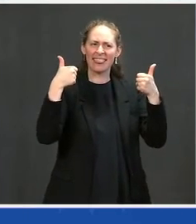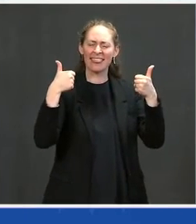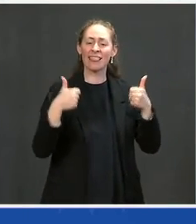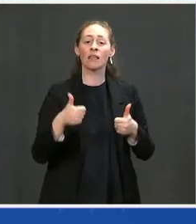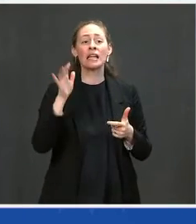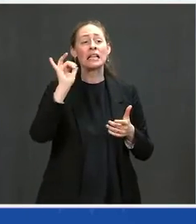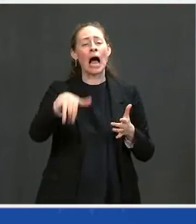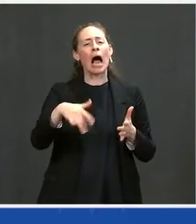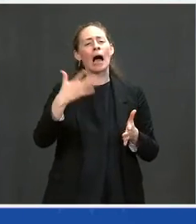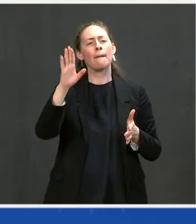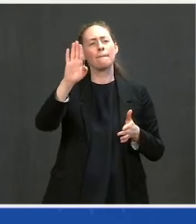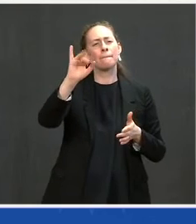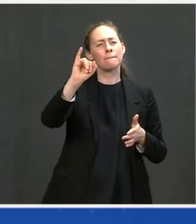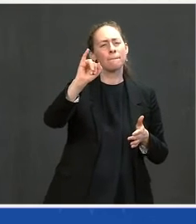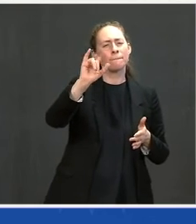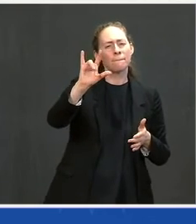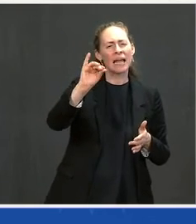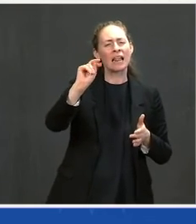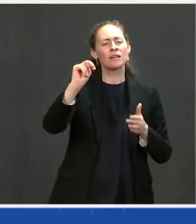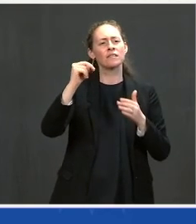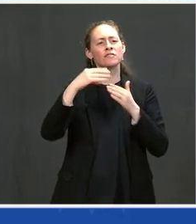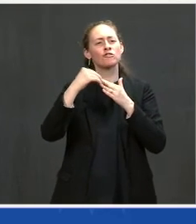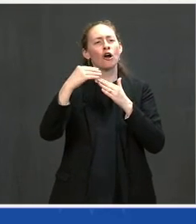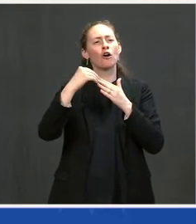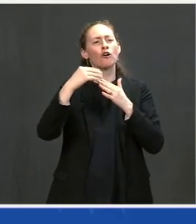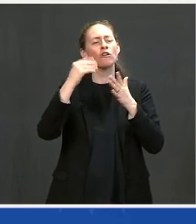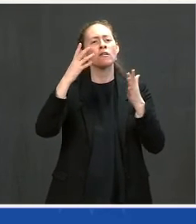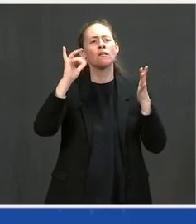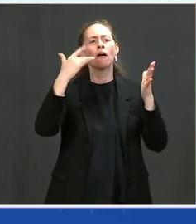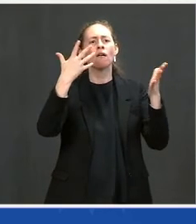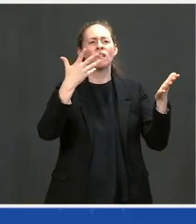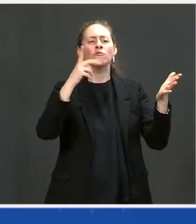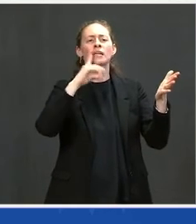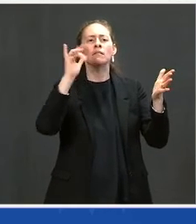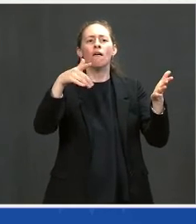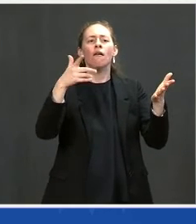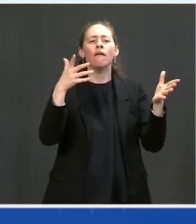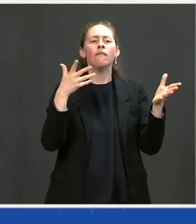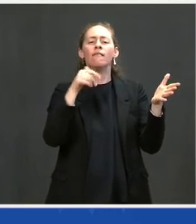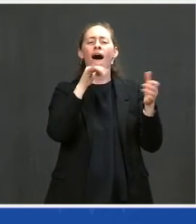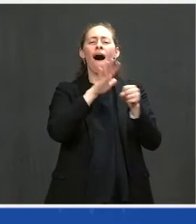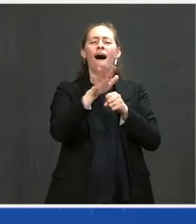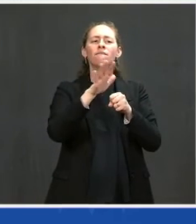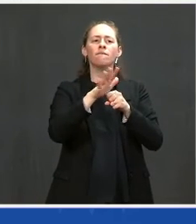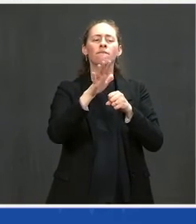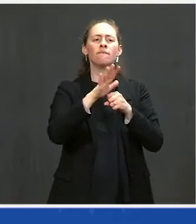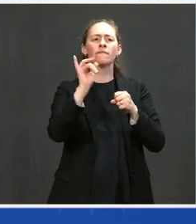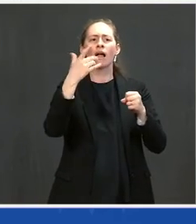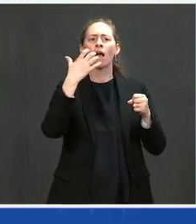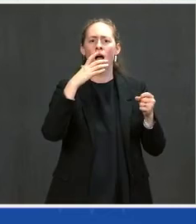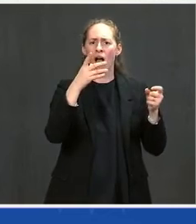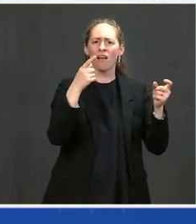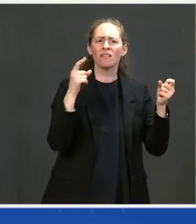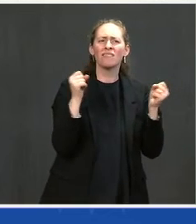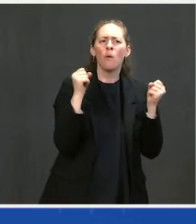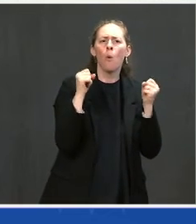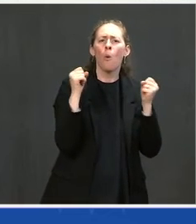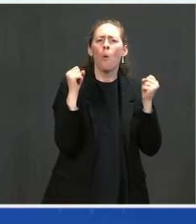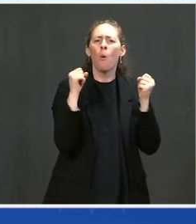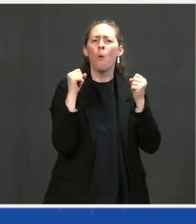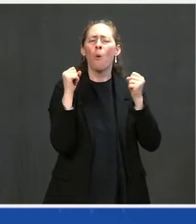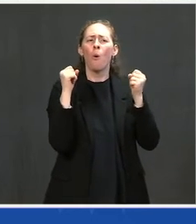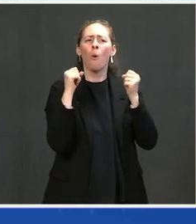time because they can't hold in the heat or the air conditioning because it leaks through the windows that are